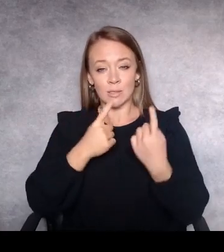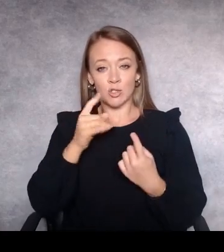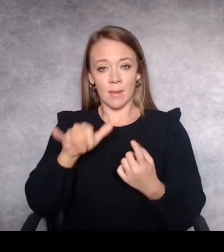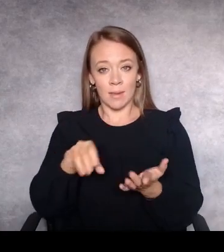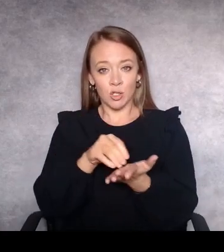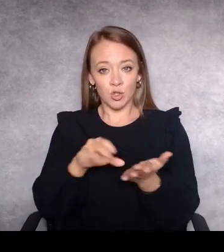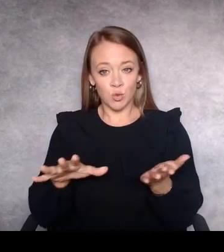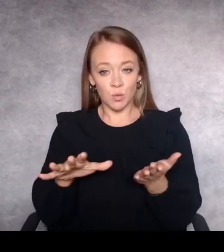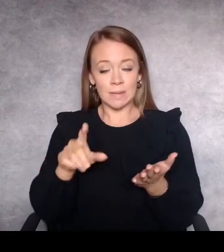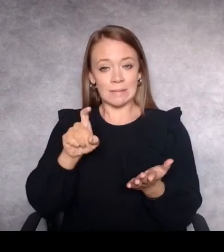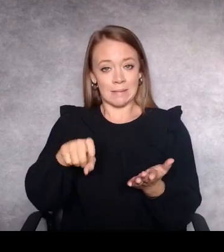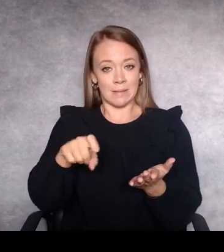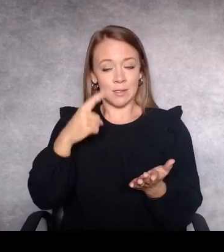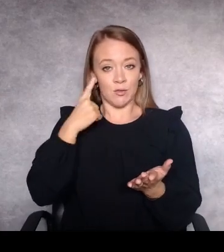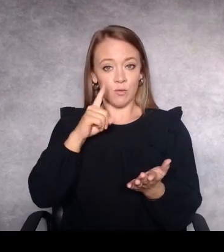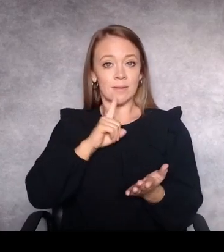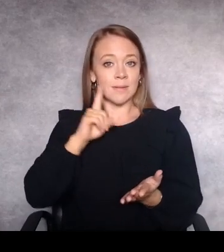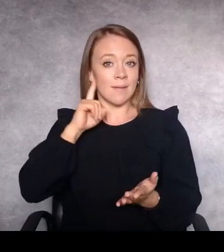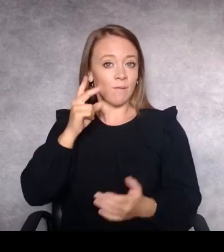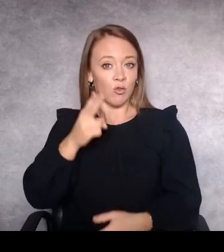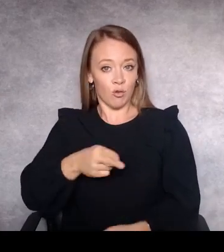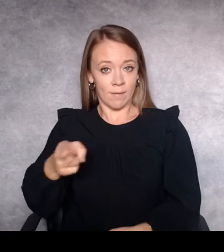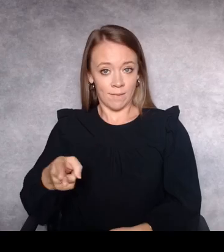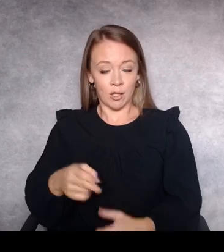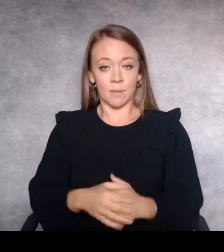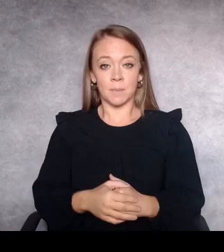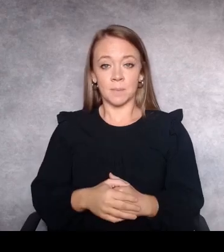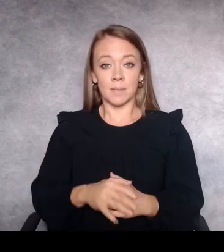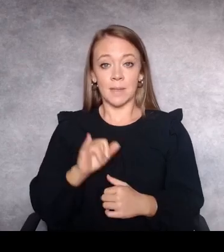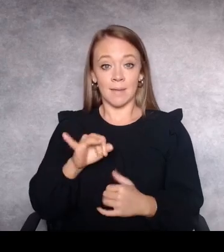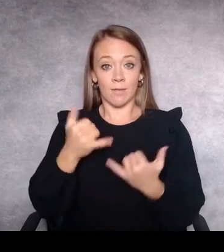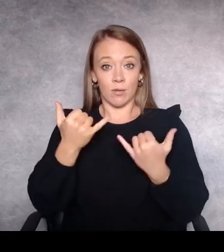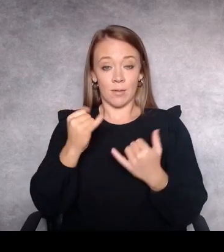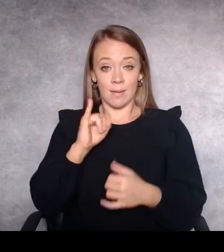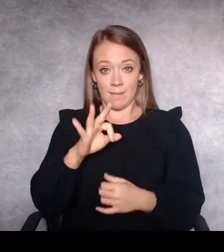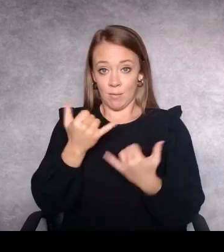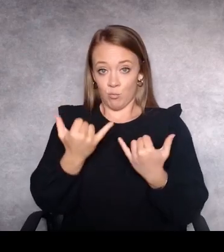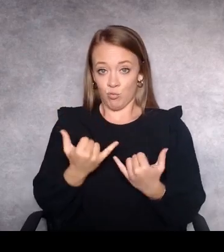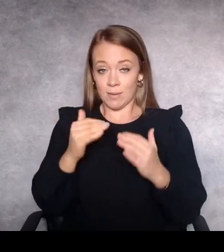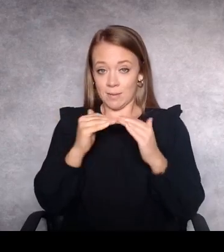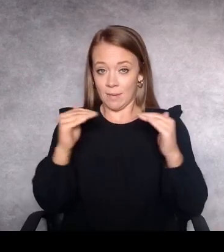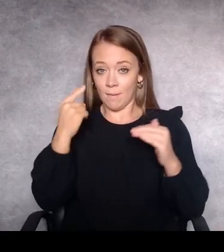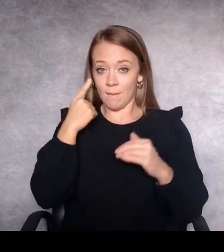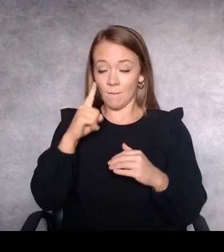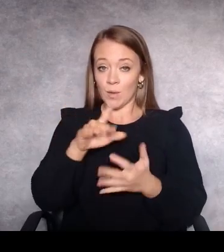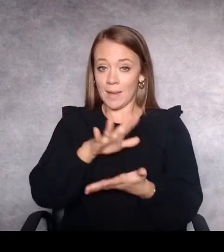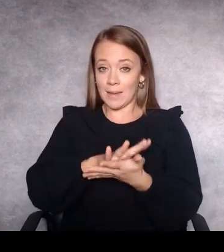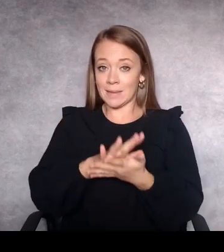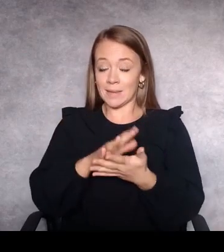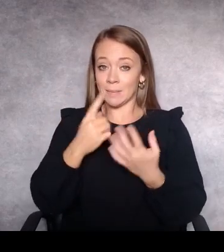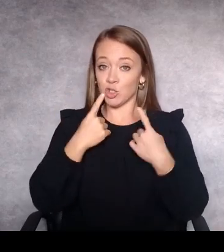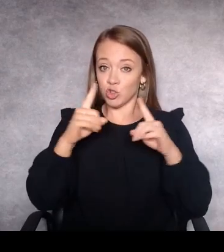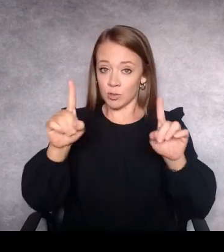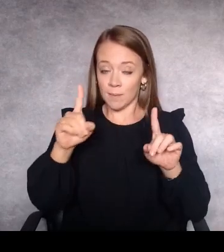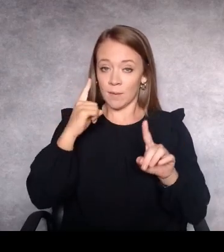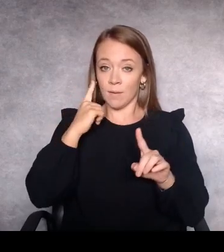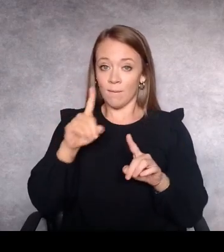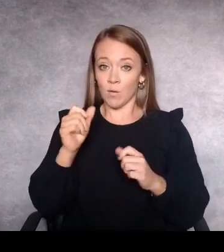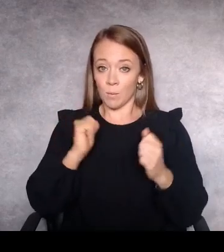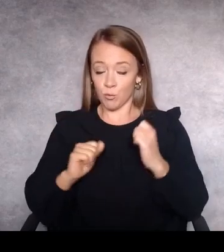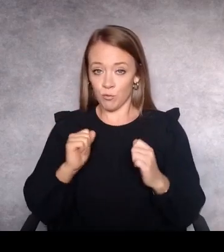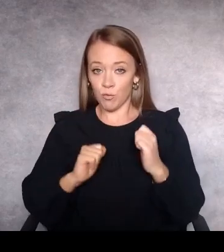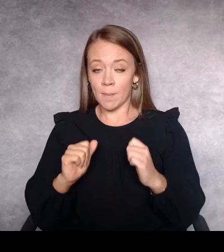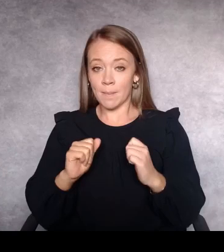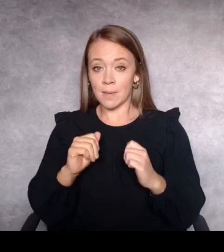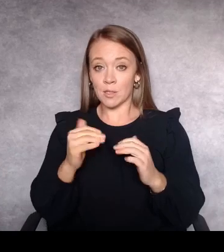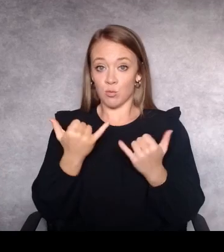if the child is deaf or hard of hearing. If the present levels of academic achievement and functional performance, or